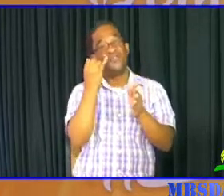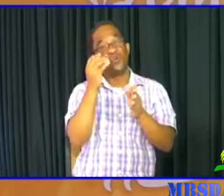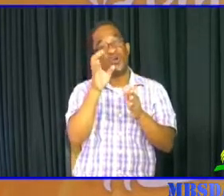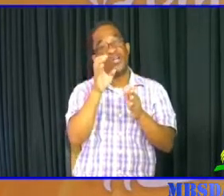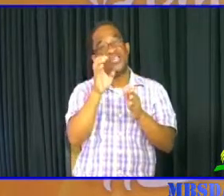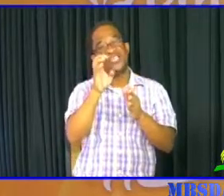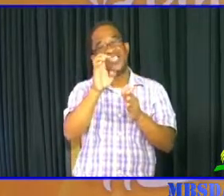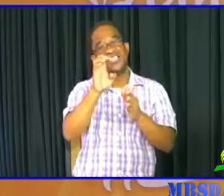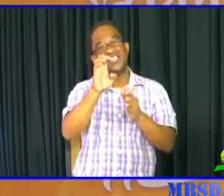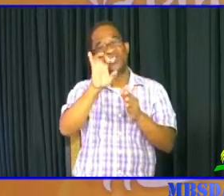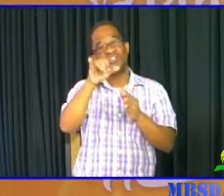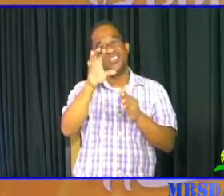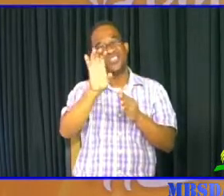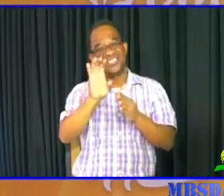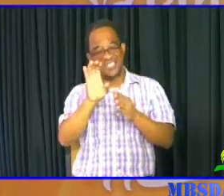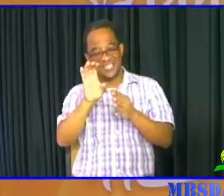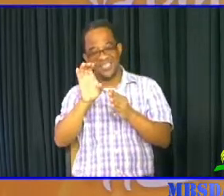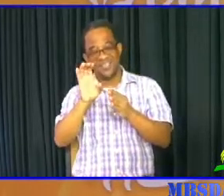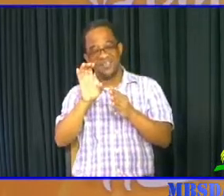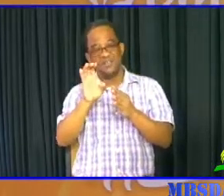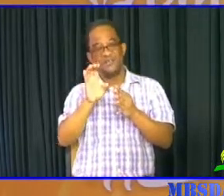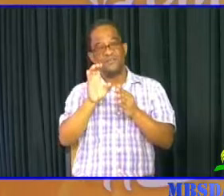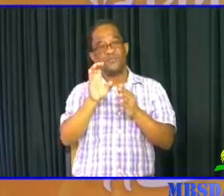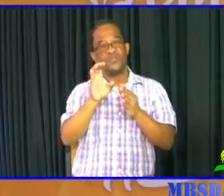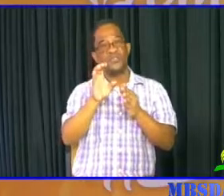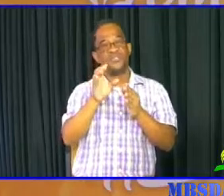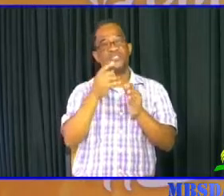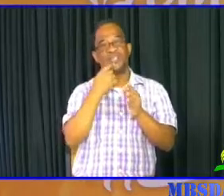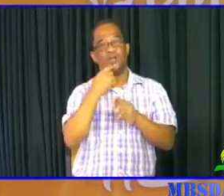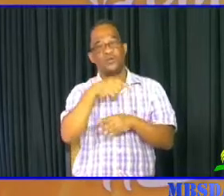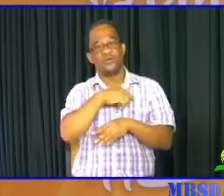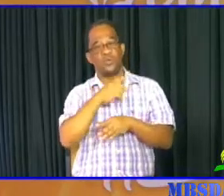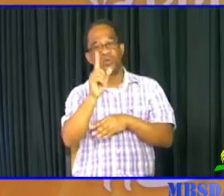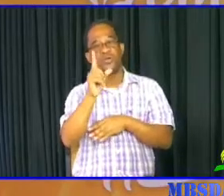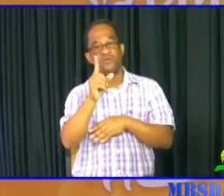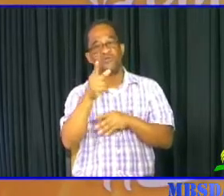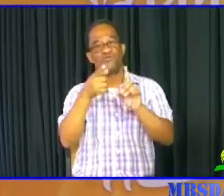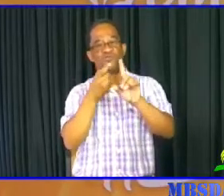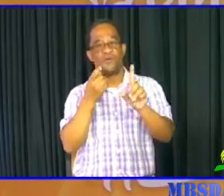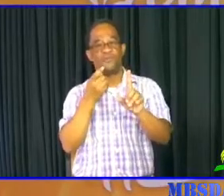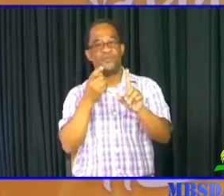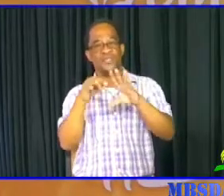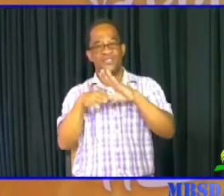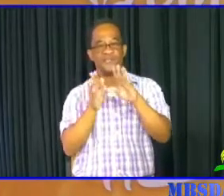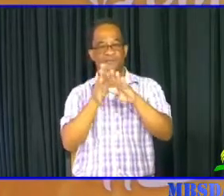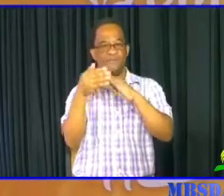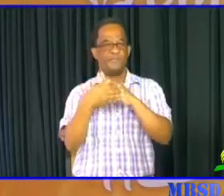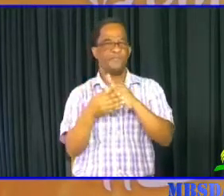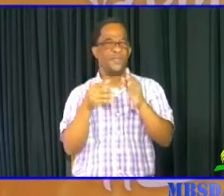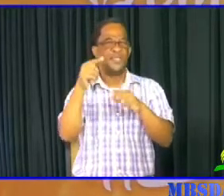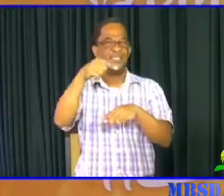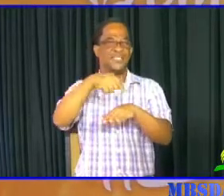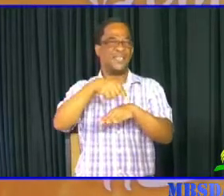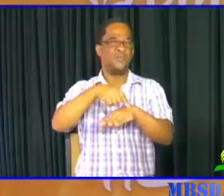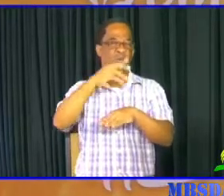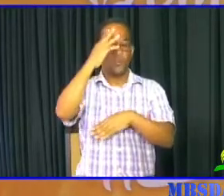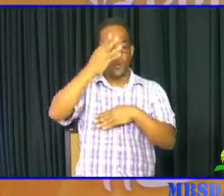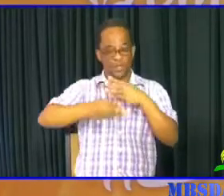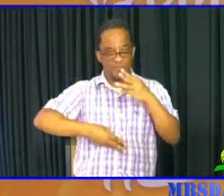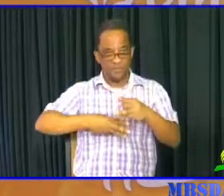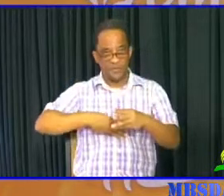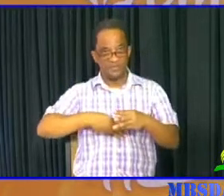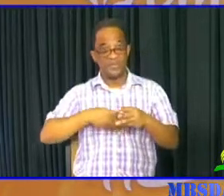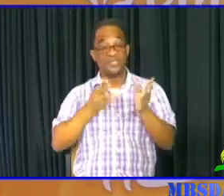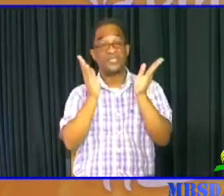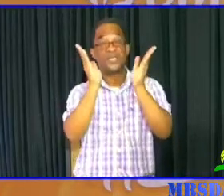EJC and tell us exactly which district or which area or community that you are actually from. At this time, welcome to Let's